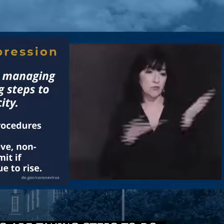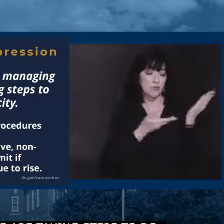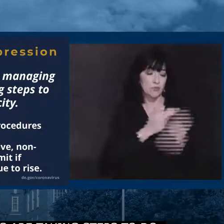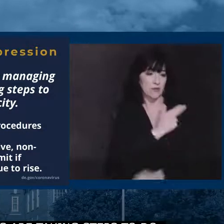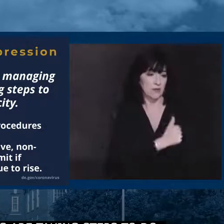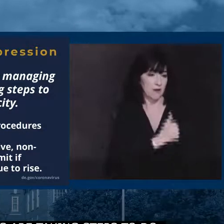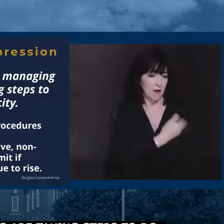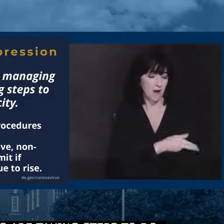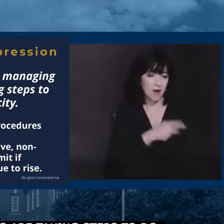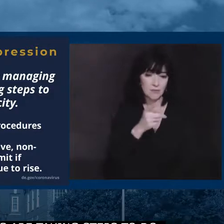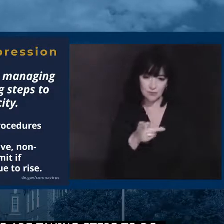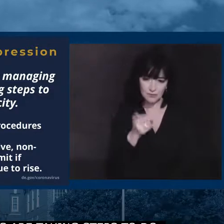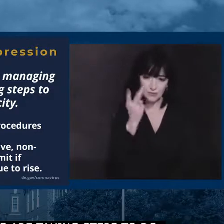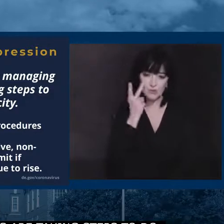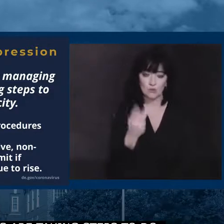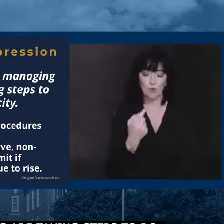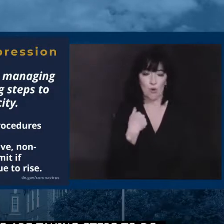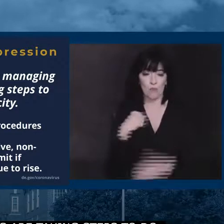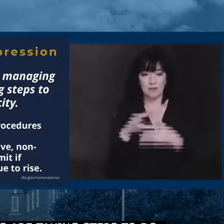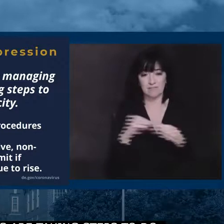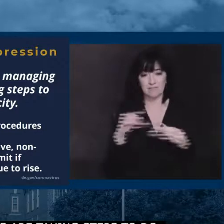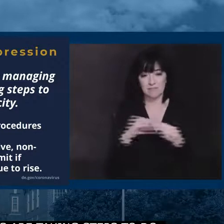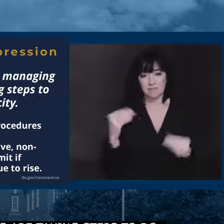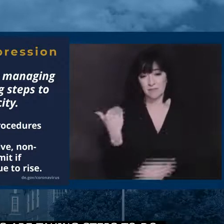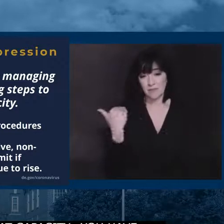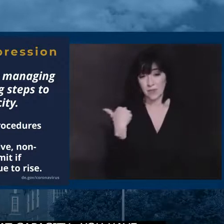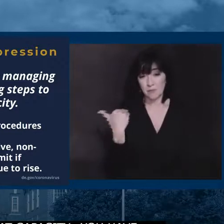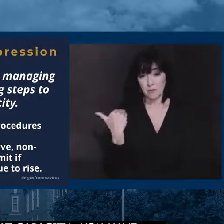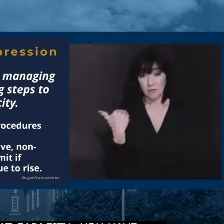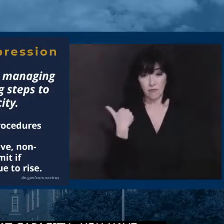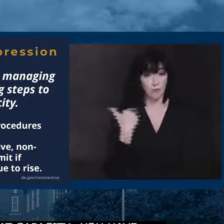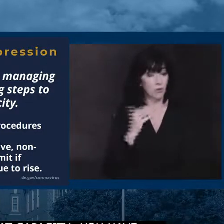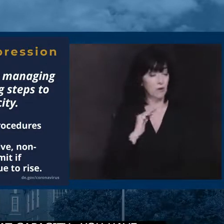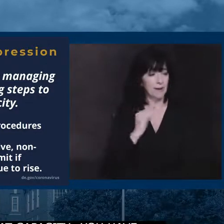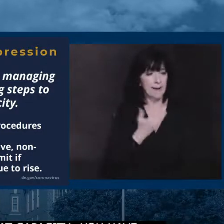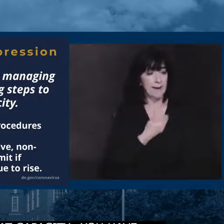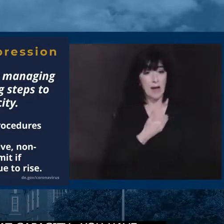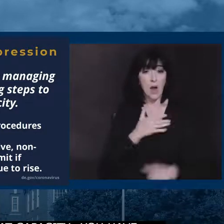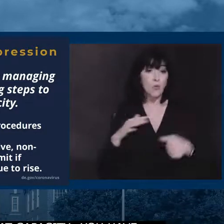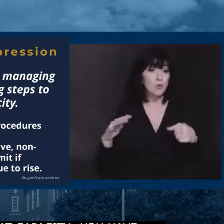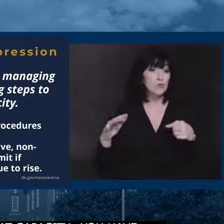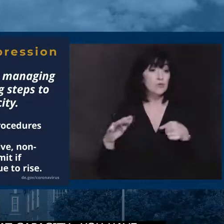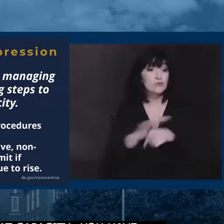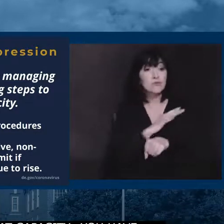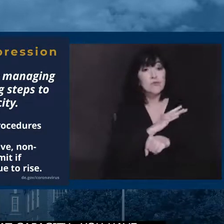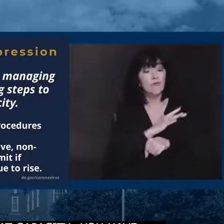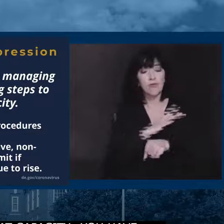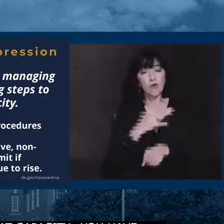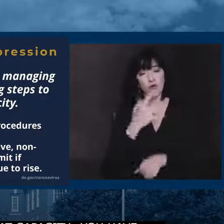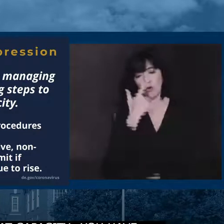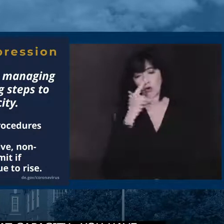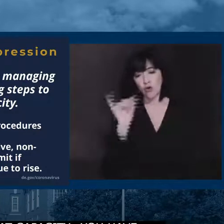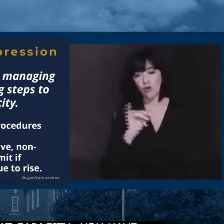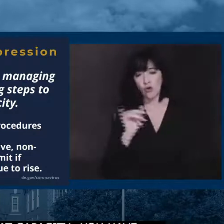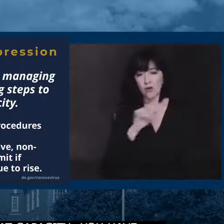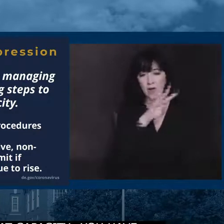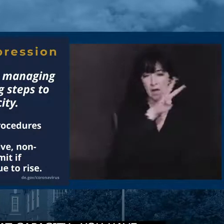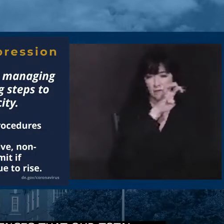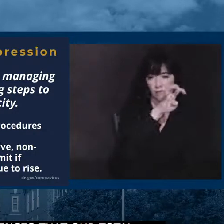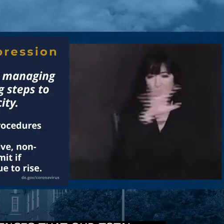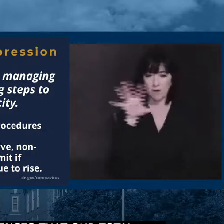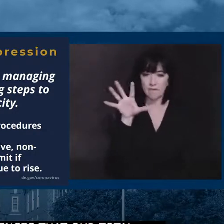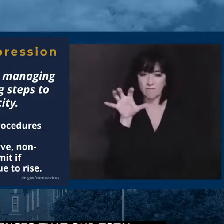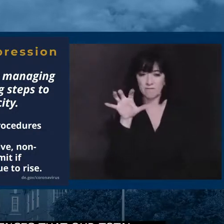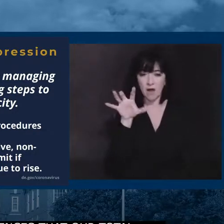before in these press conferences that our total capacity is from 400 to 500 and somewhere beyond